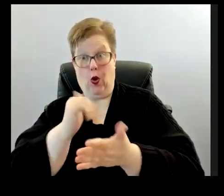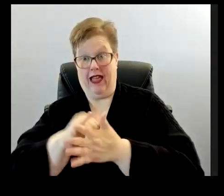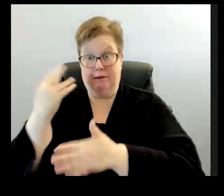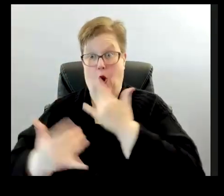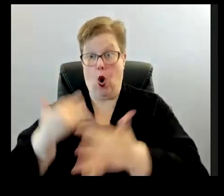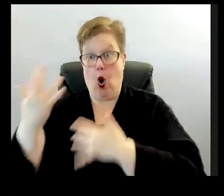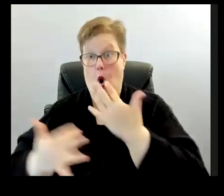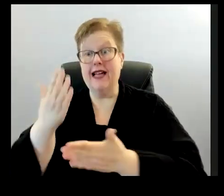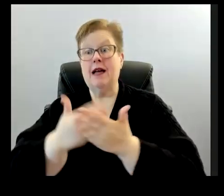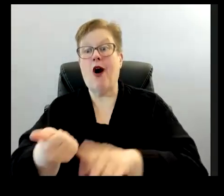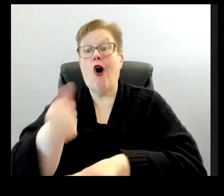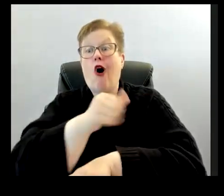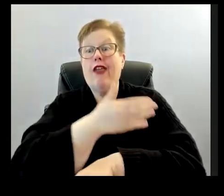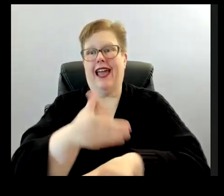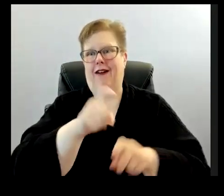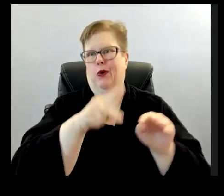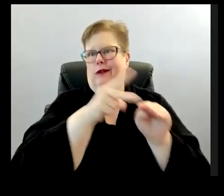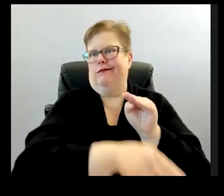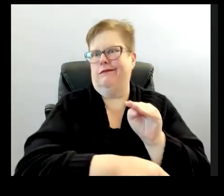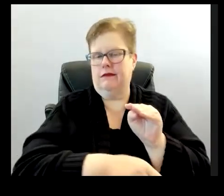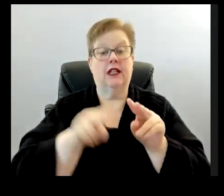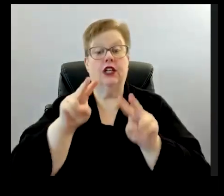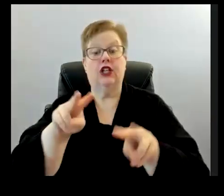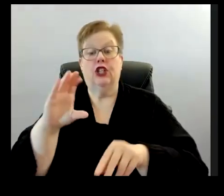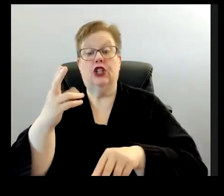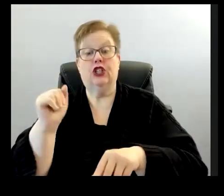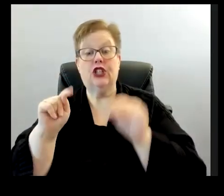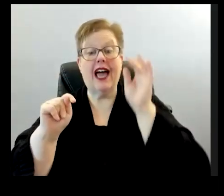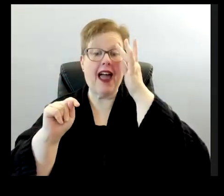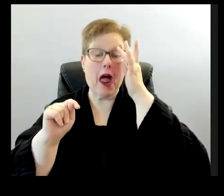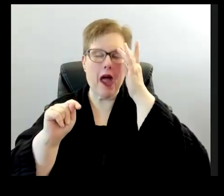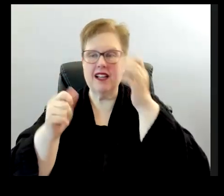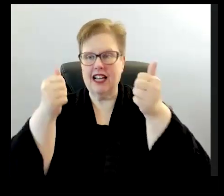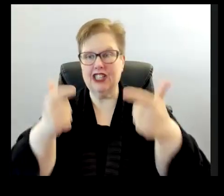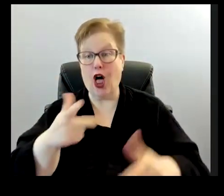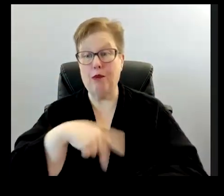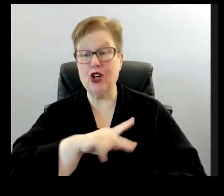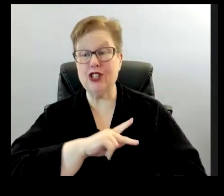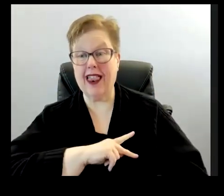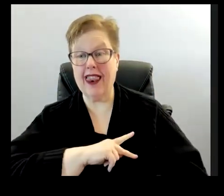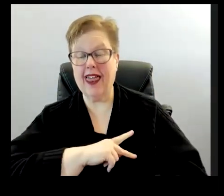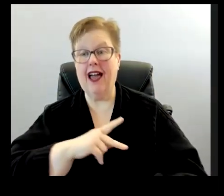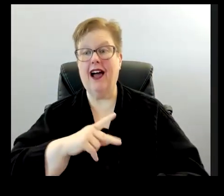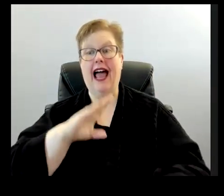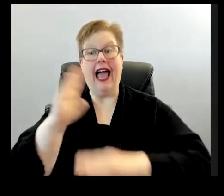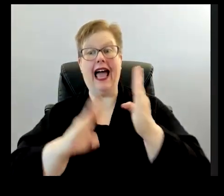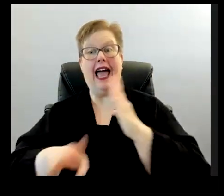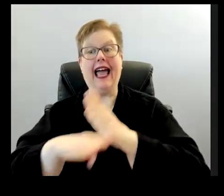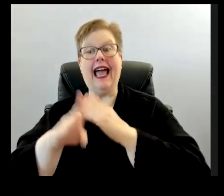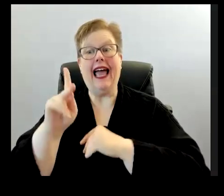you're cutting back on something else. And if you look in the chat right now, it's all personal, right? Kickboxing,